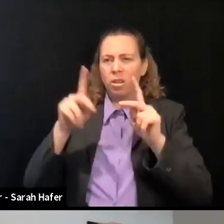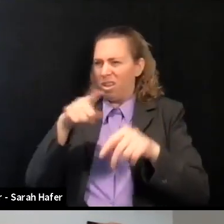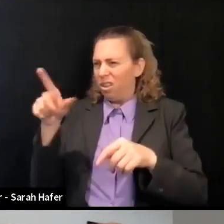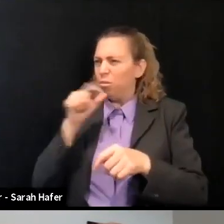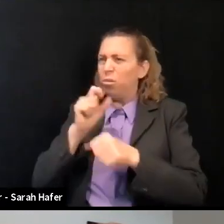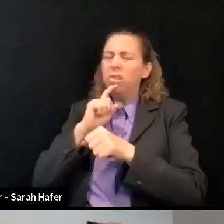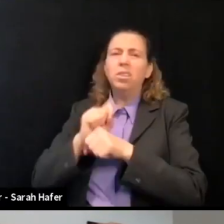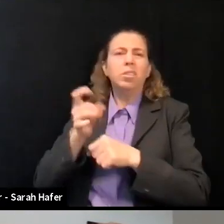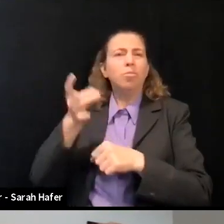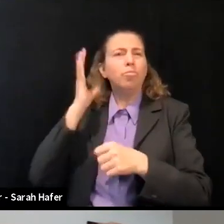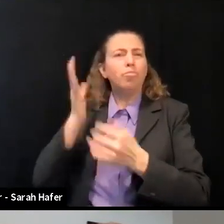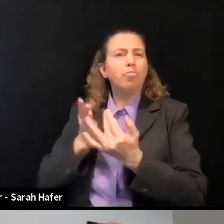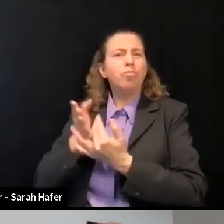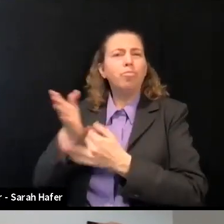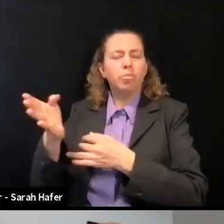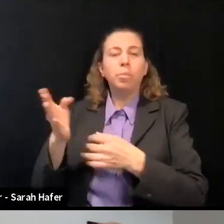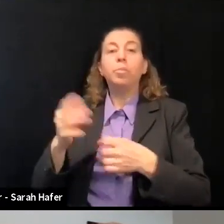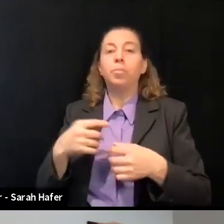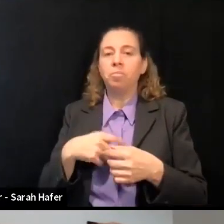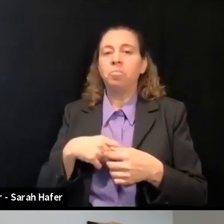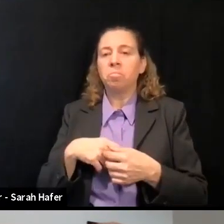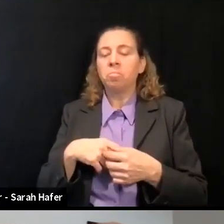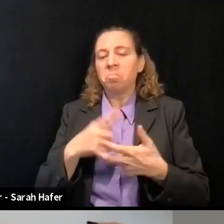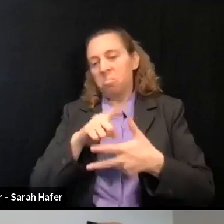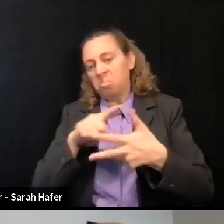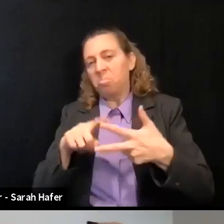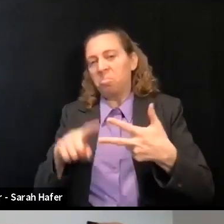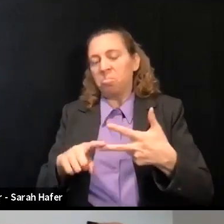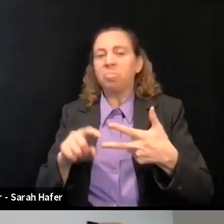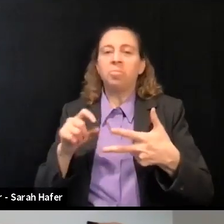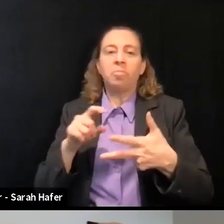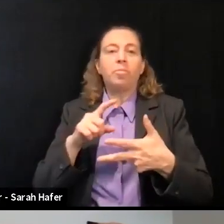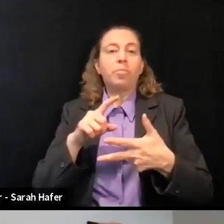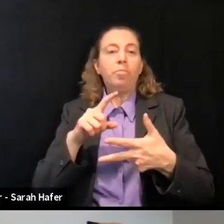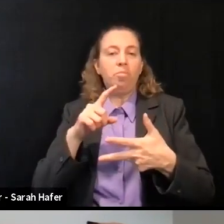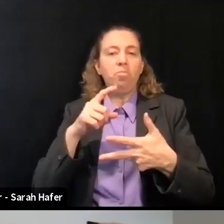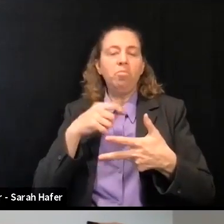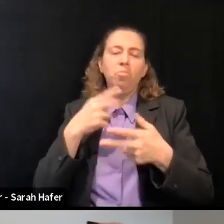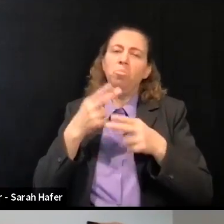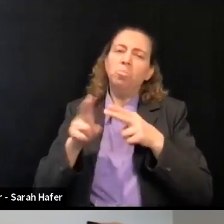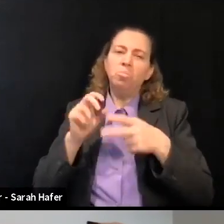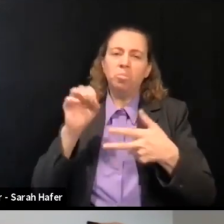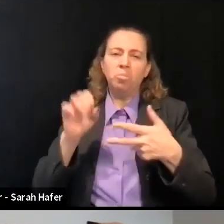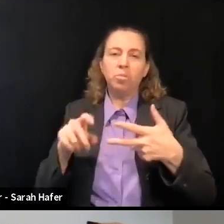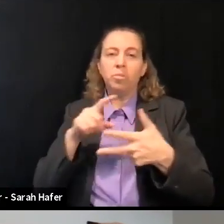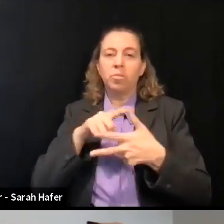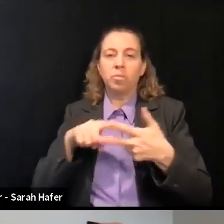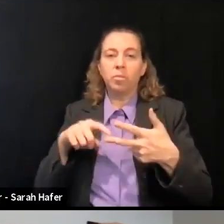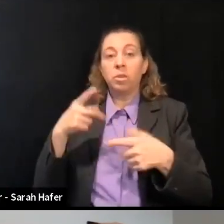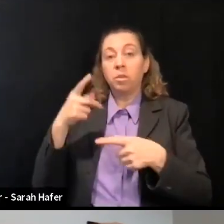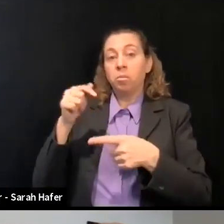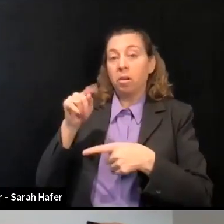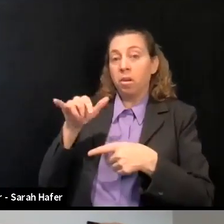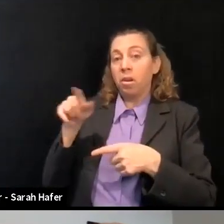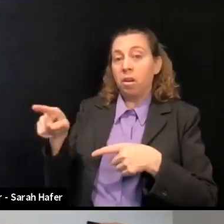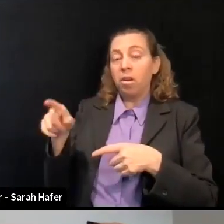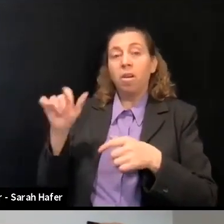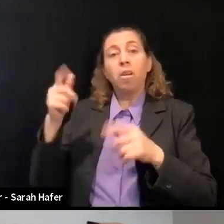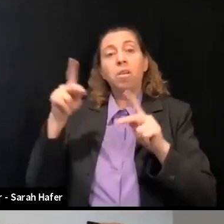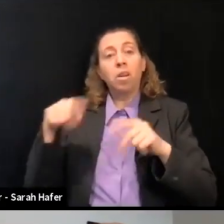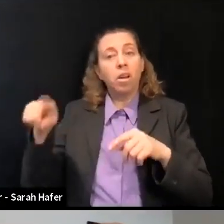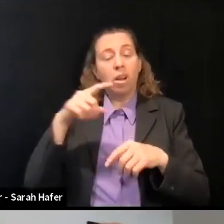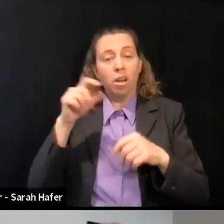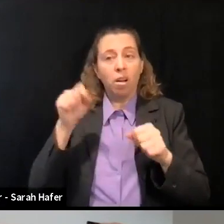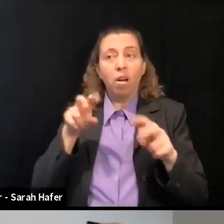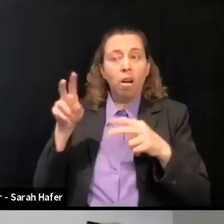about this. I'm just going to give you three quick tips, not only for you, Patty, maybe for other people. And so the